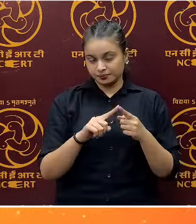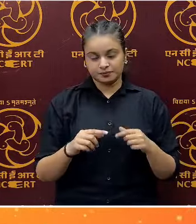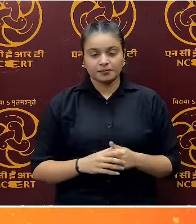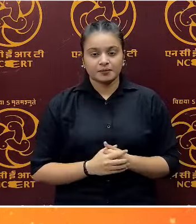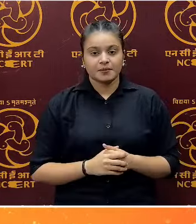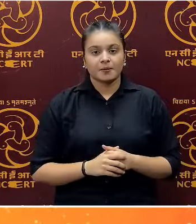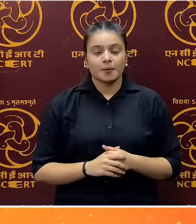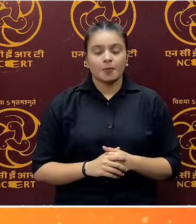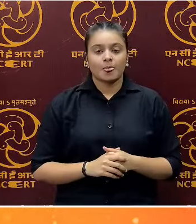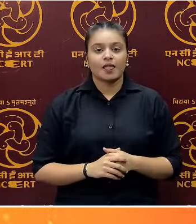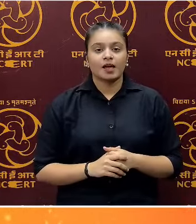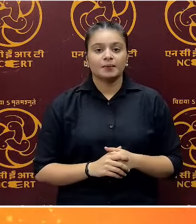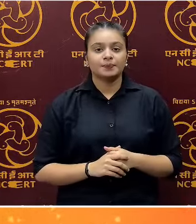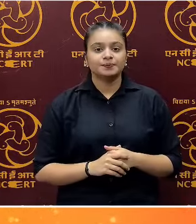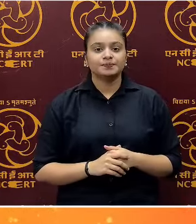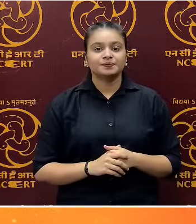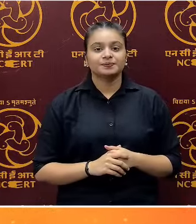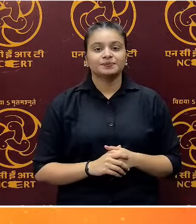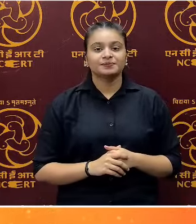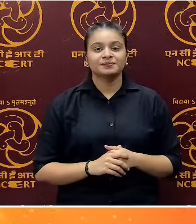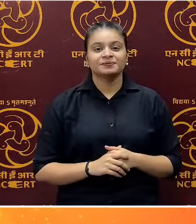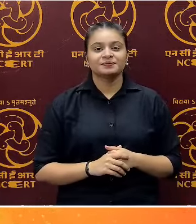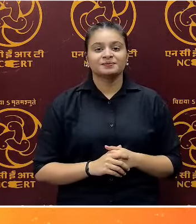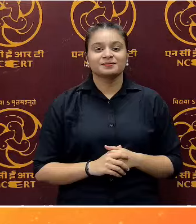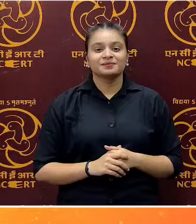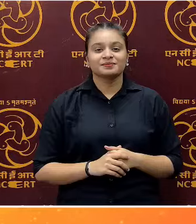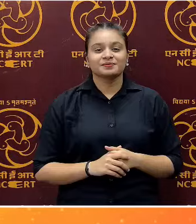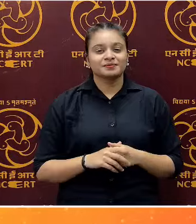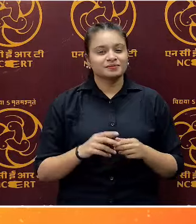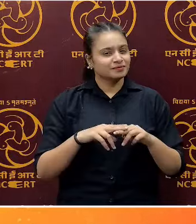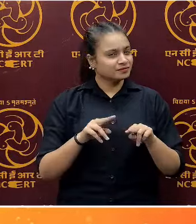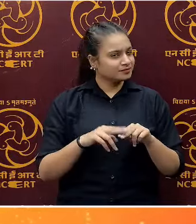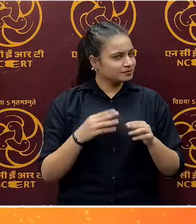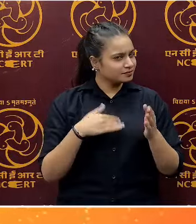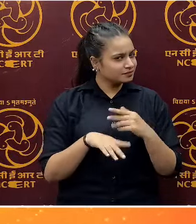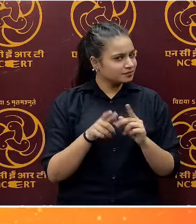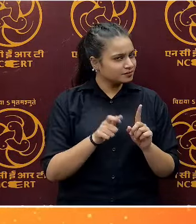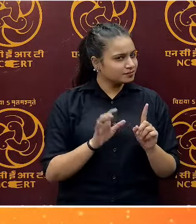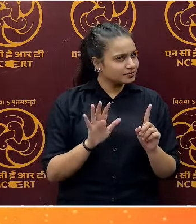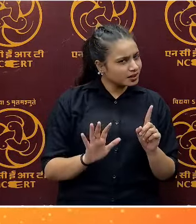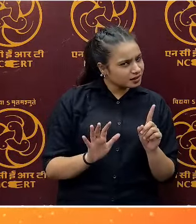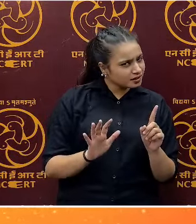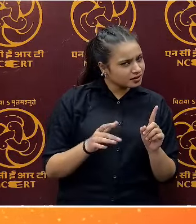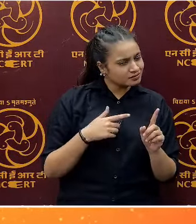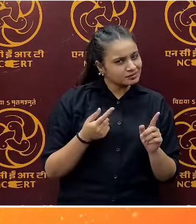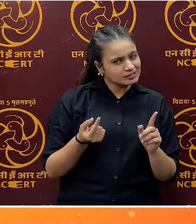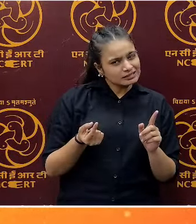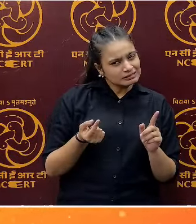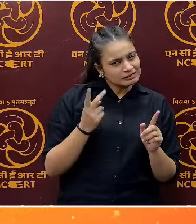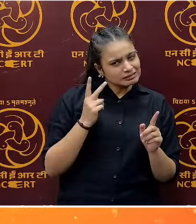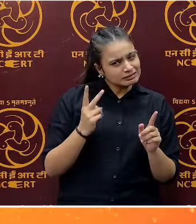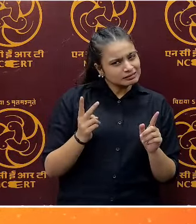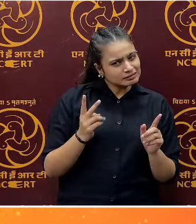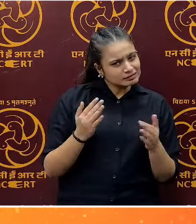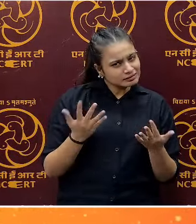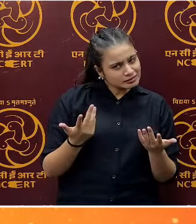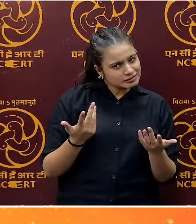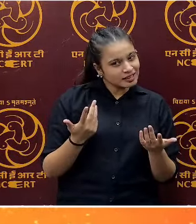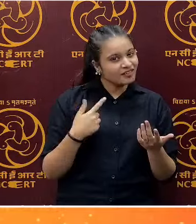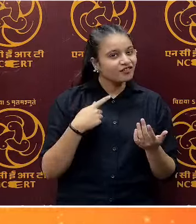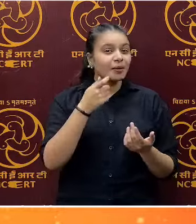the first props that I'm going to wear. Oh, somebody in the family, right? Yes. Oh, Who am I looks looking like? like Daddy.